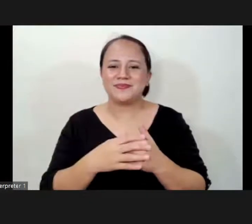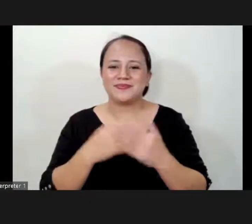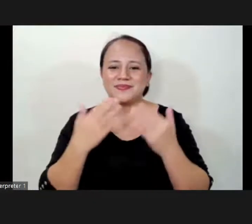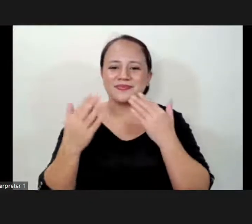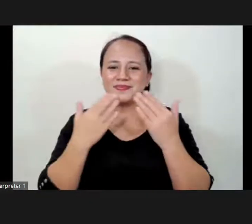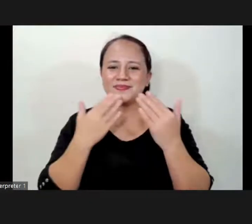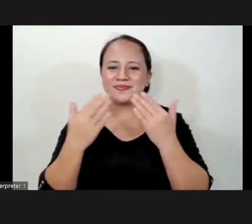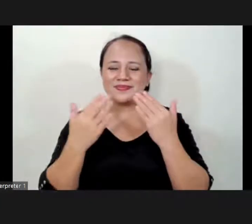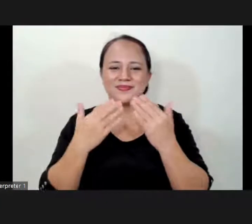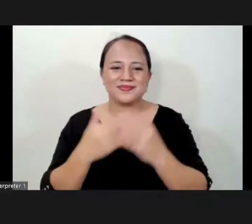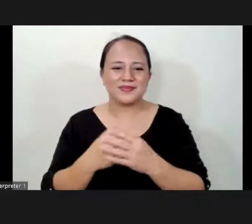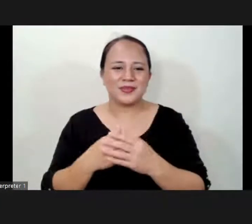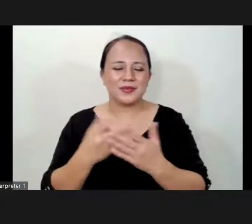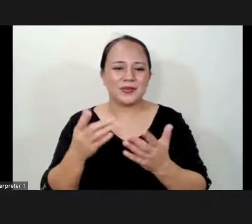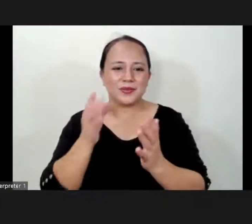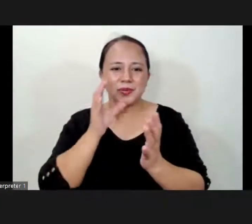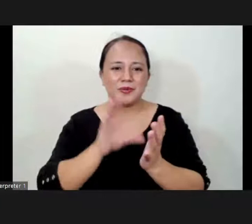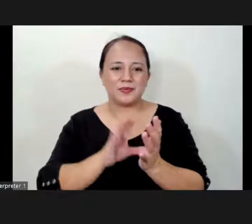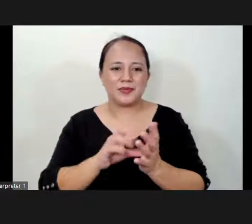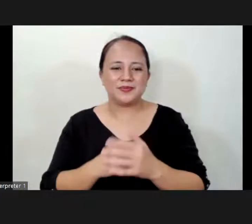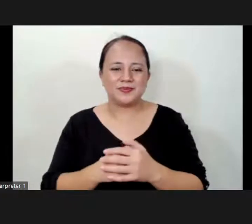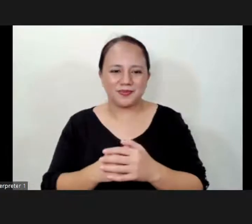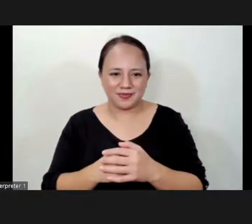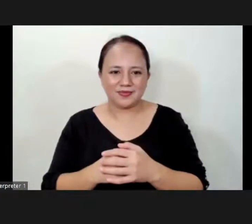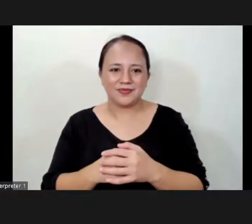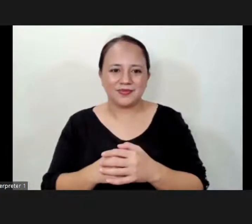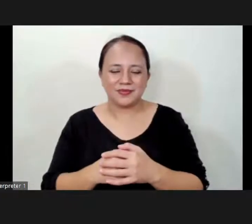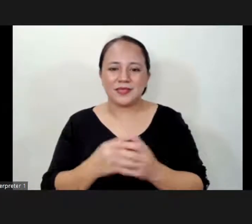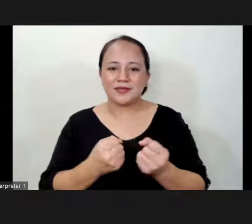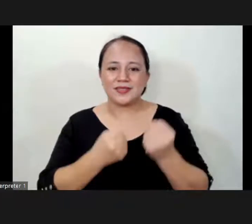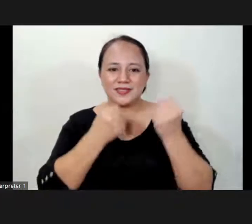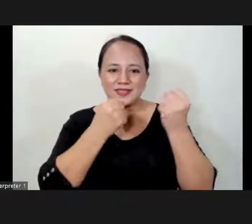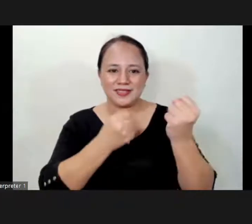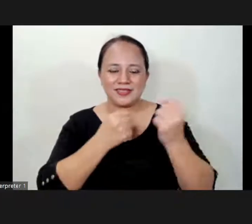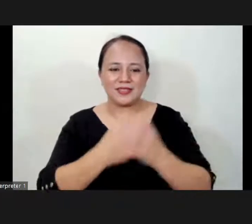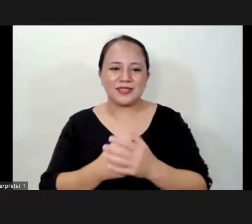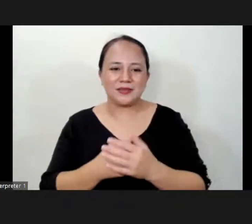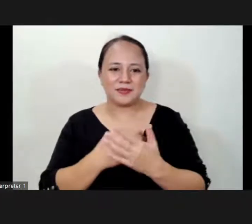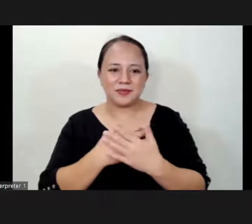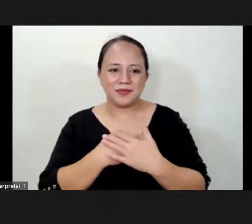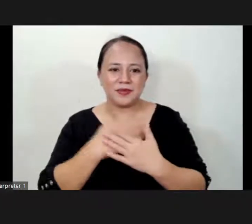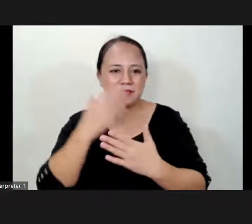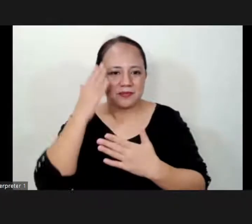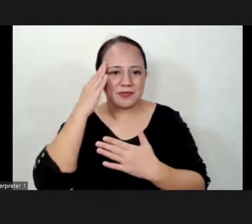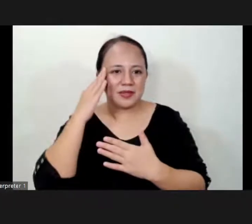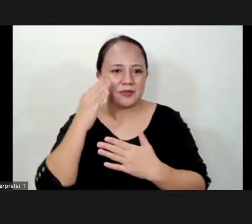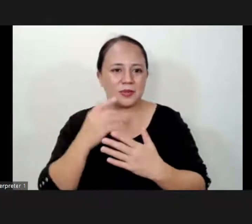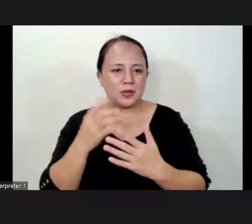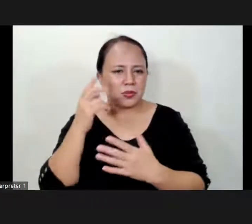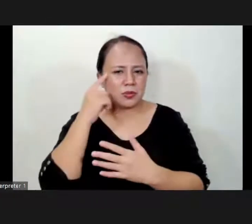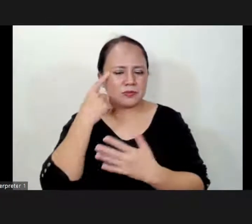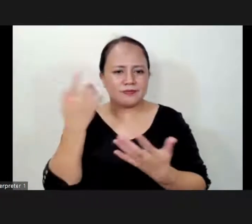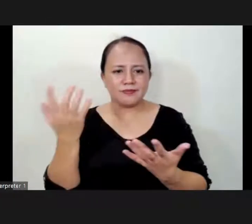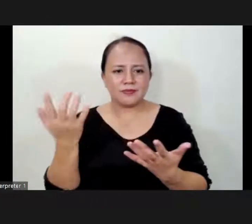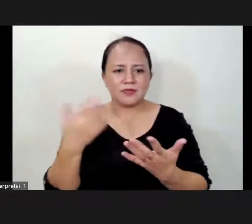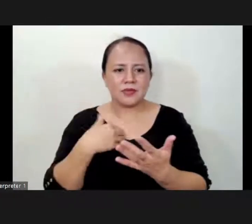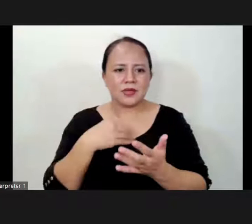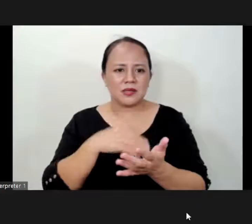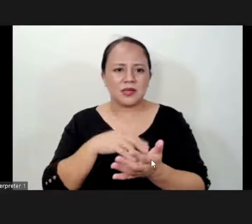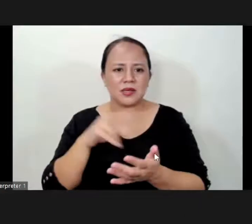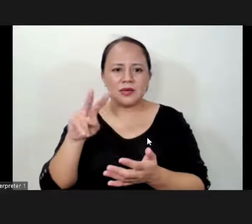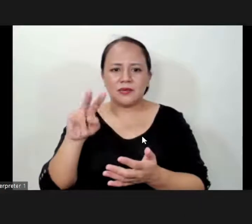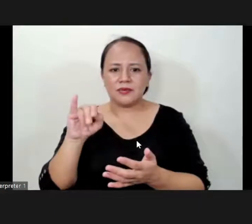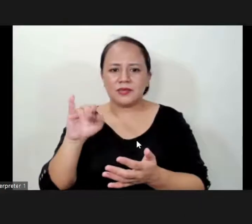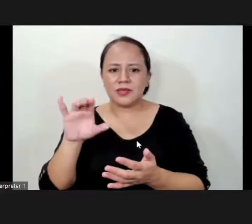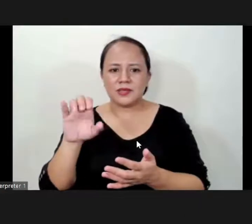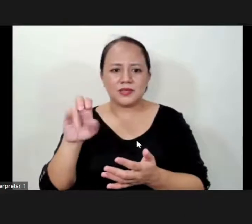very much for those comments and suggestion and impassioned plea. I wonder if Dr. Vicente would